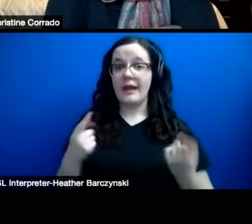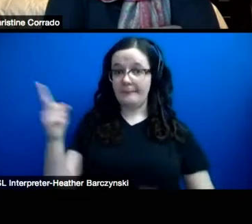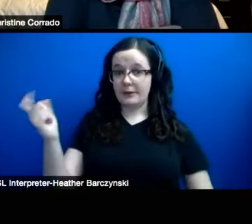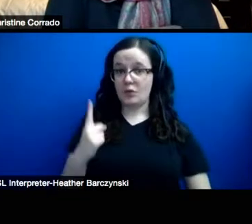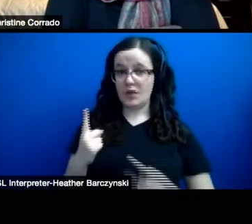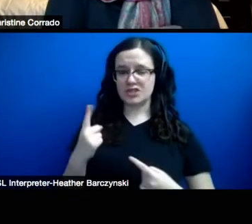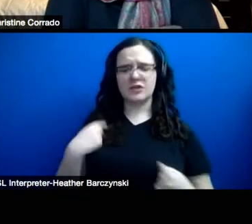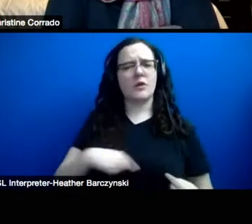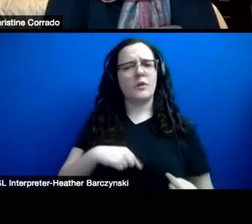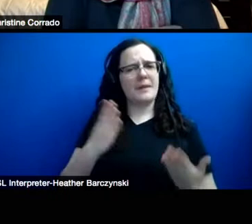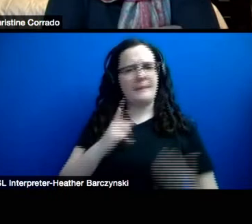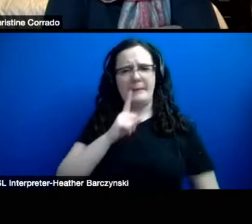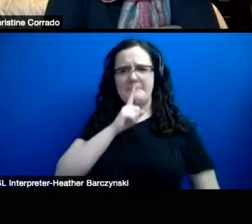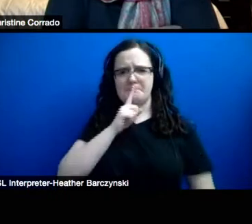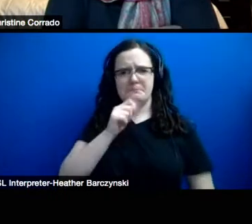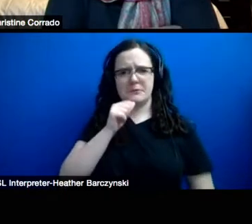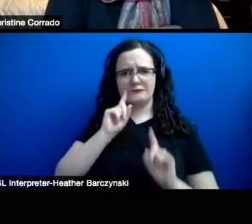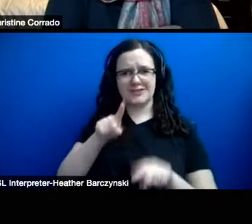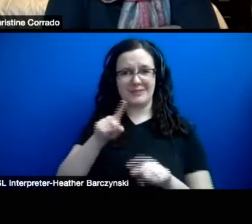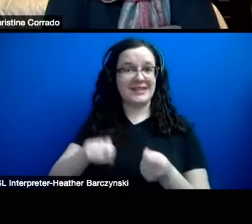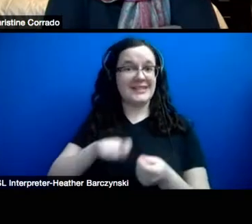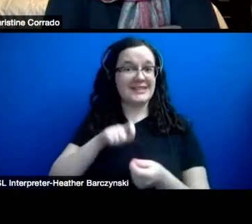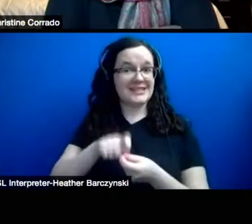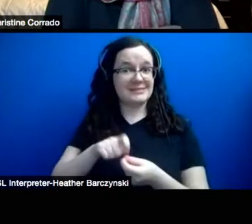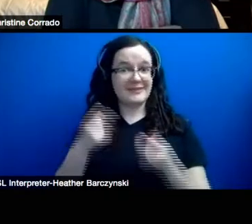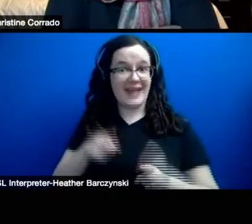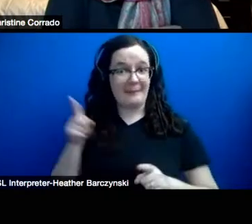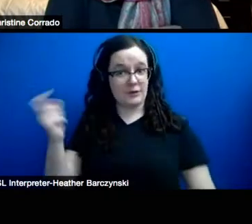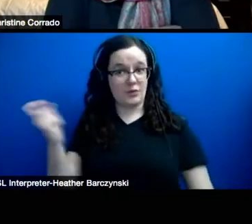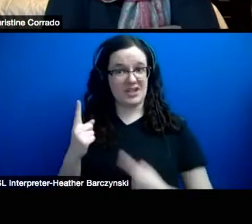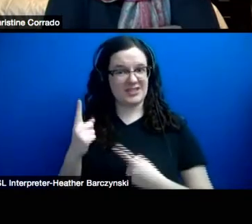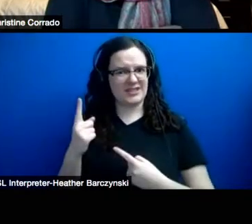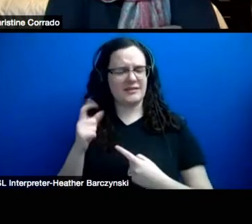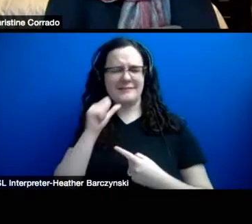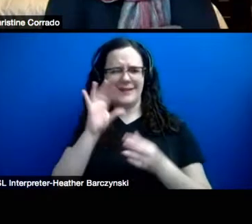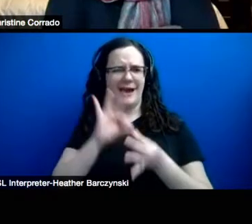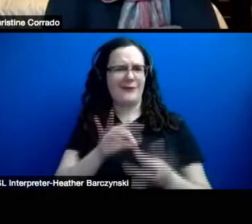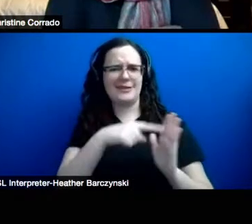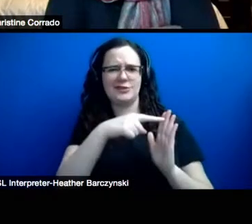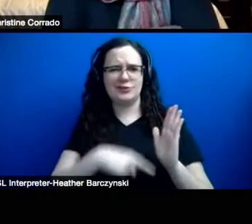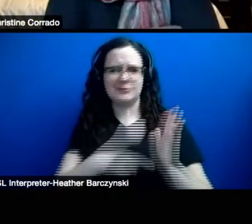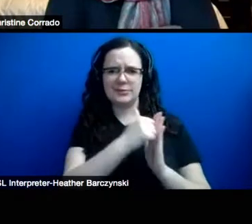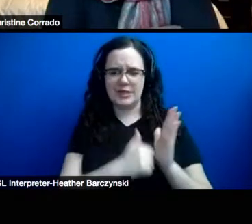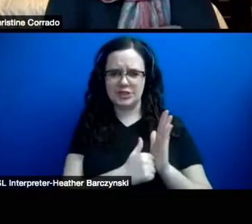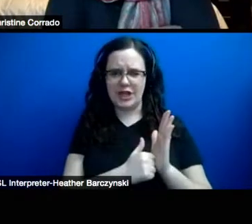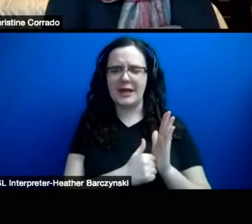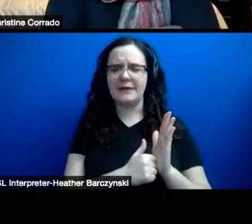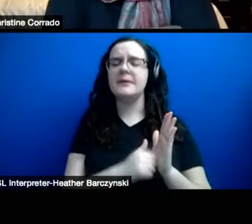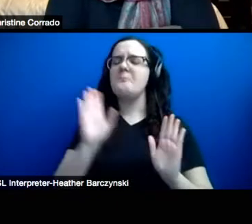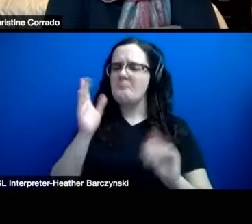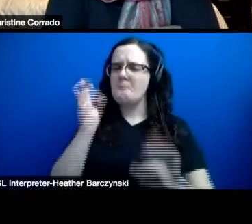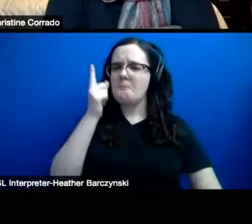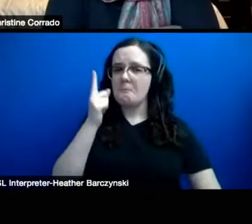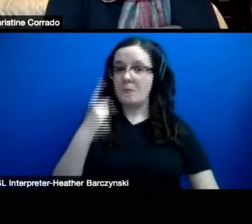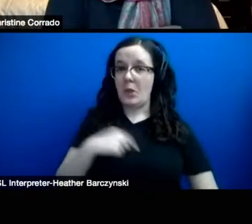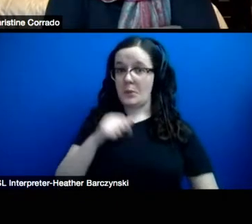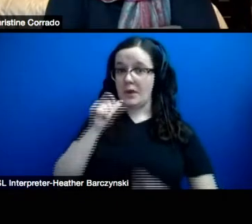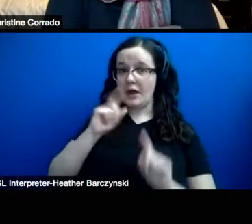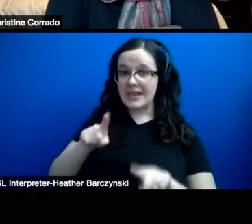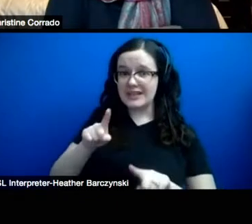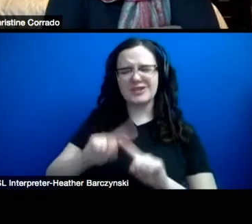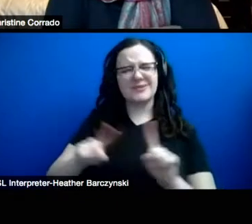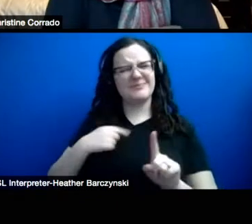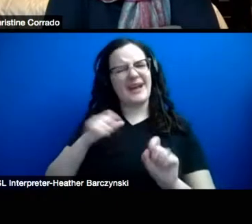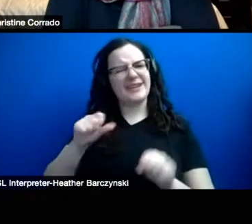questions, particularly if they relate to matters not before the town board. But I assure you that we listen and we take